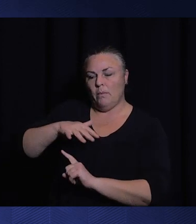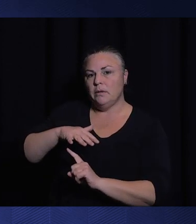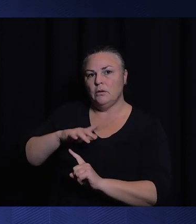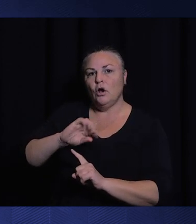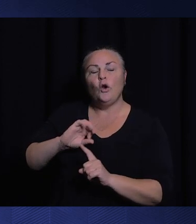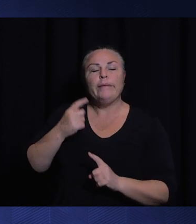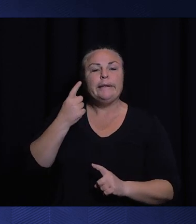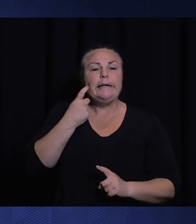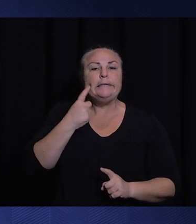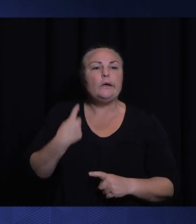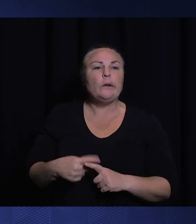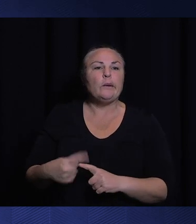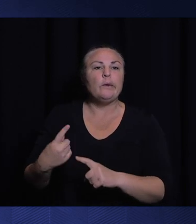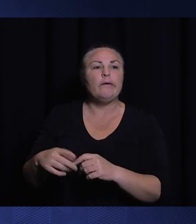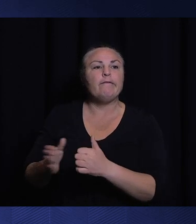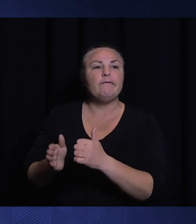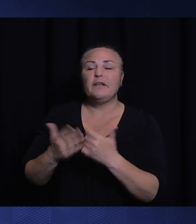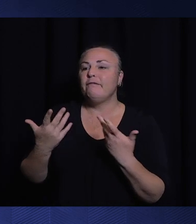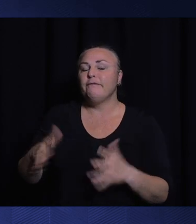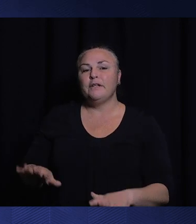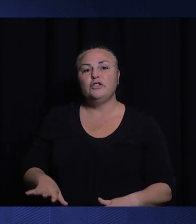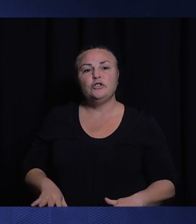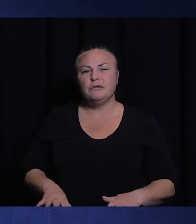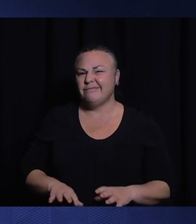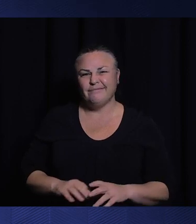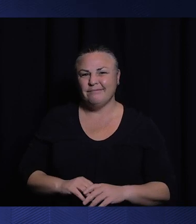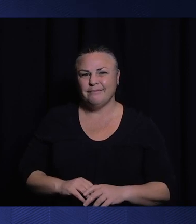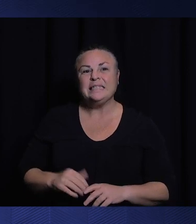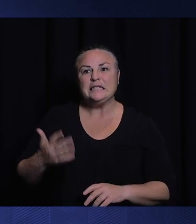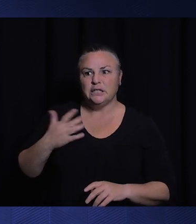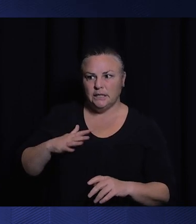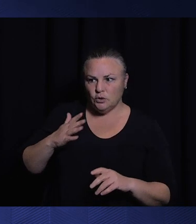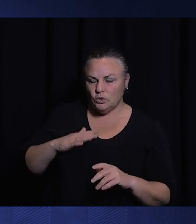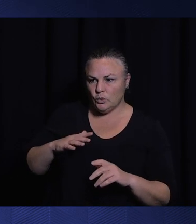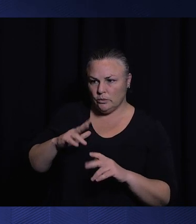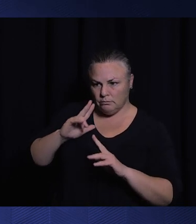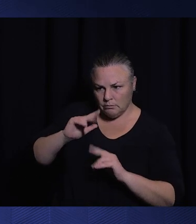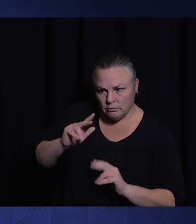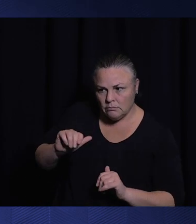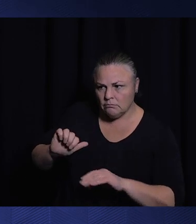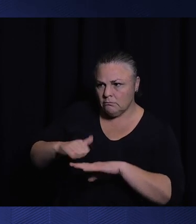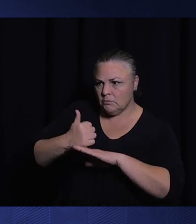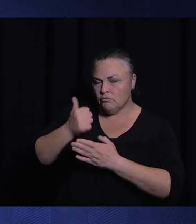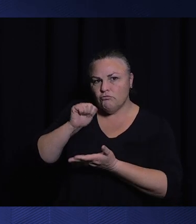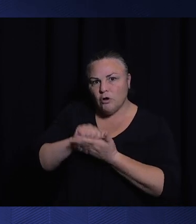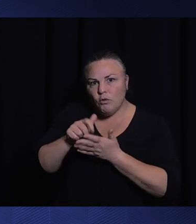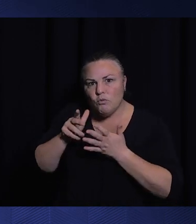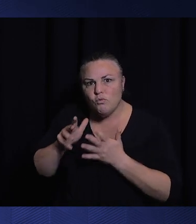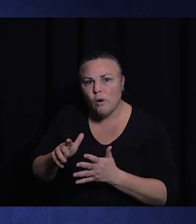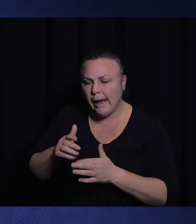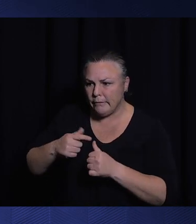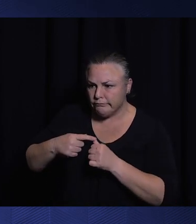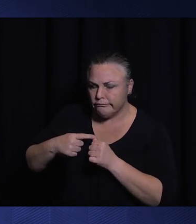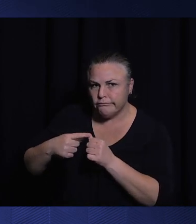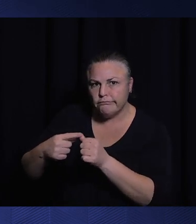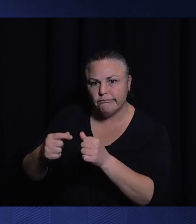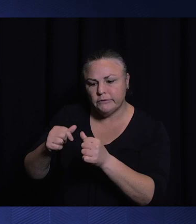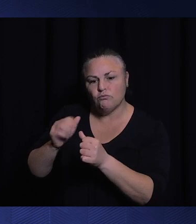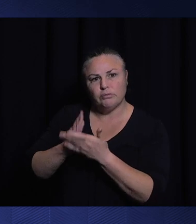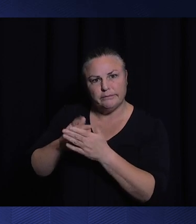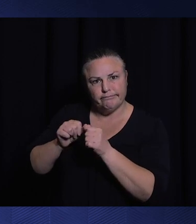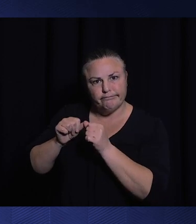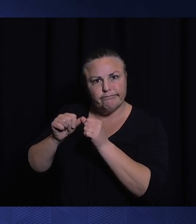not about simply quick rehabilitation or they've got to be sustainable, they've got to be long-term, and to be frank, in many instances, they've got